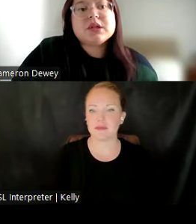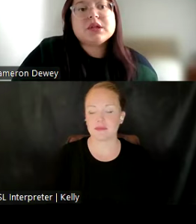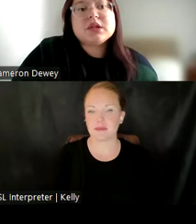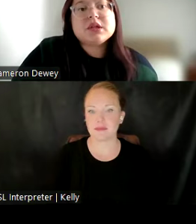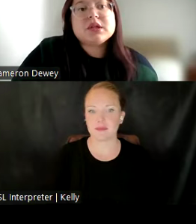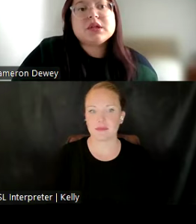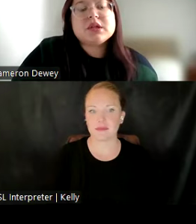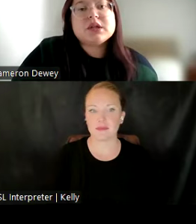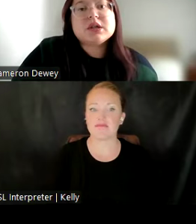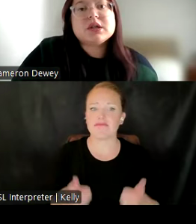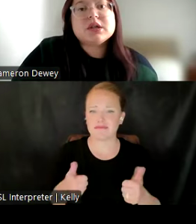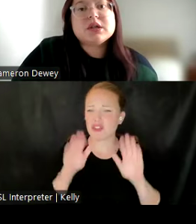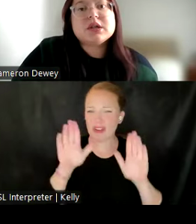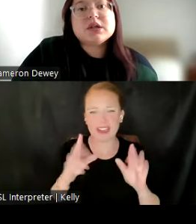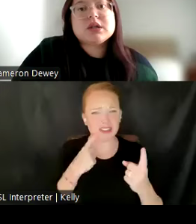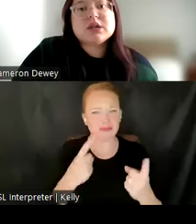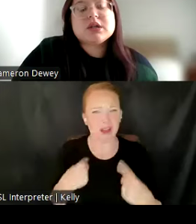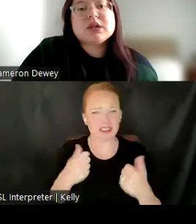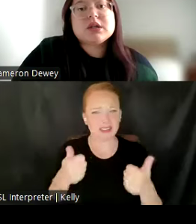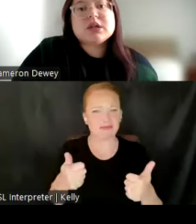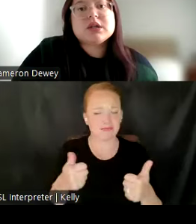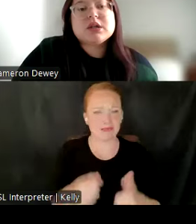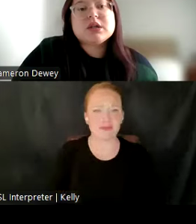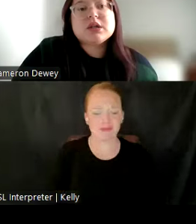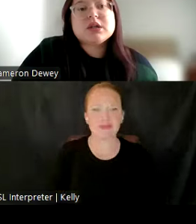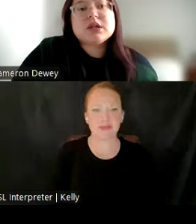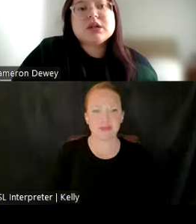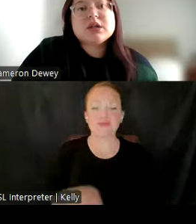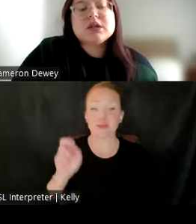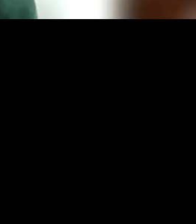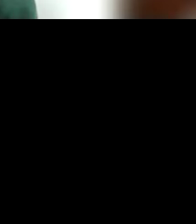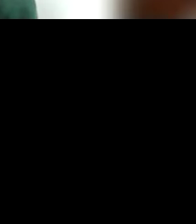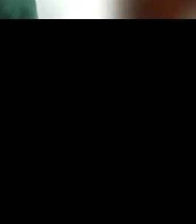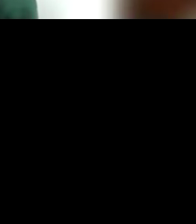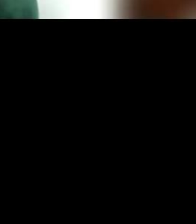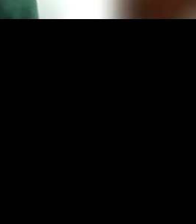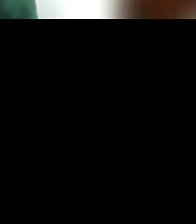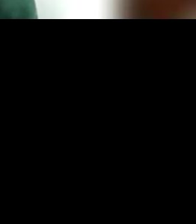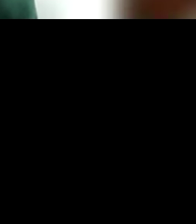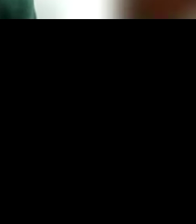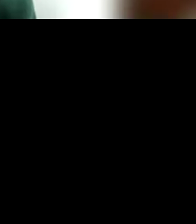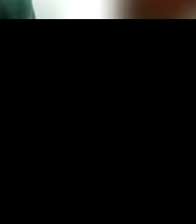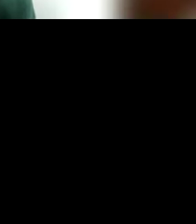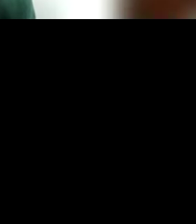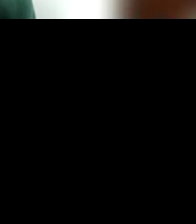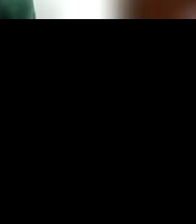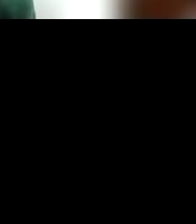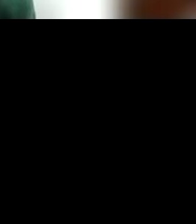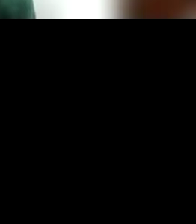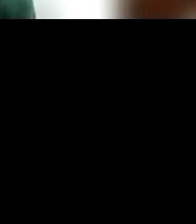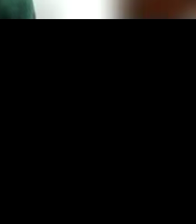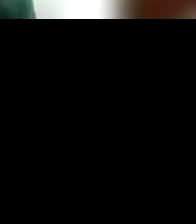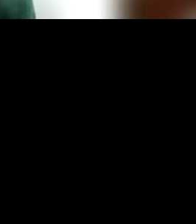Really great responses, guys. All right. I think we are good to move forward.